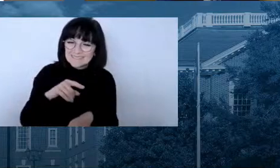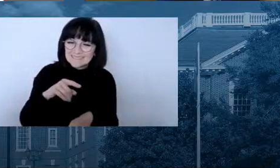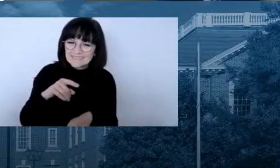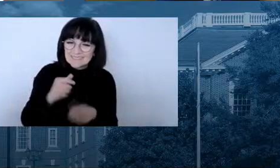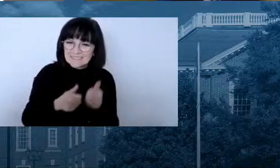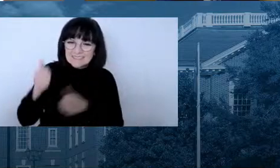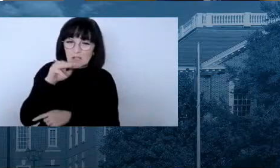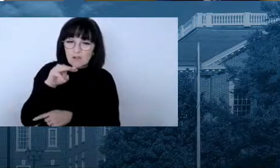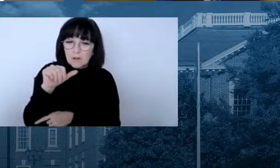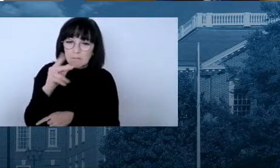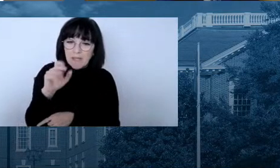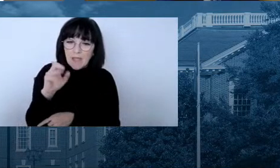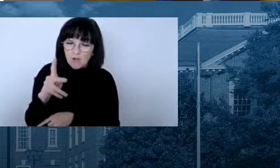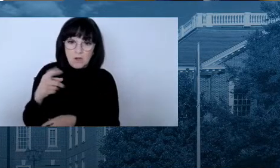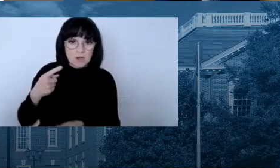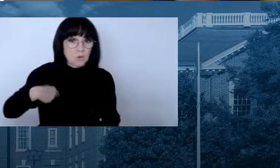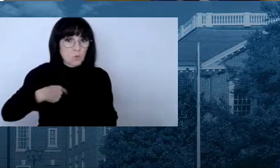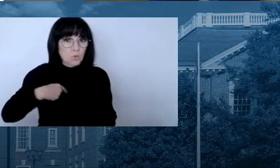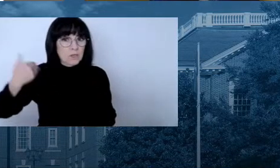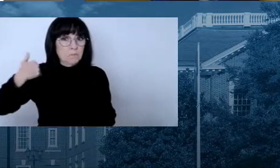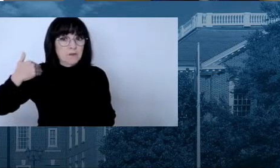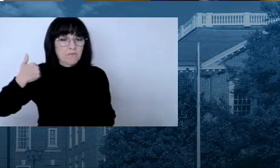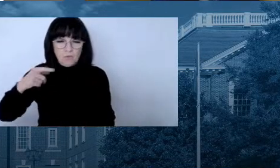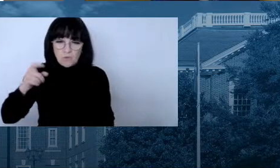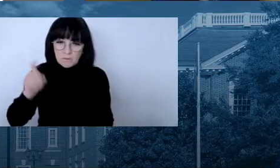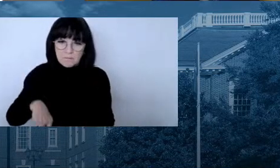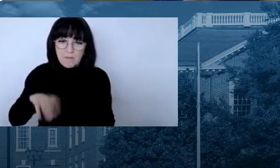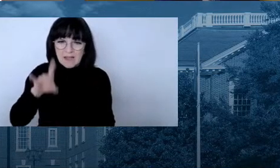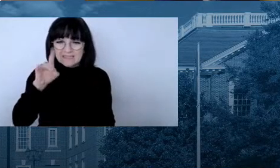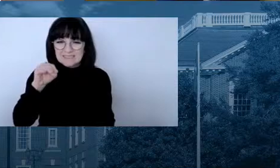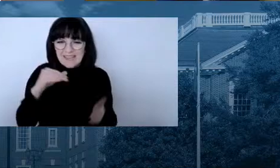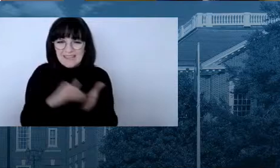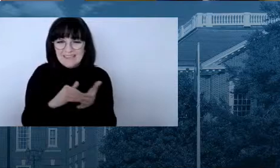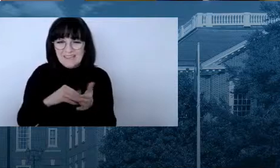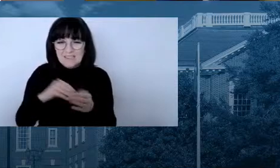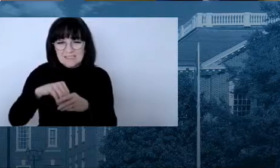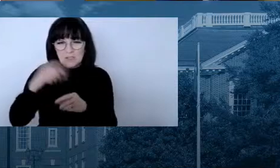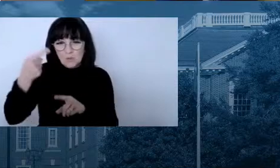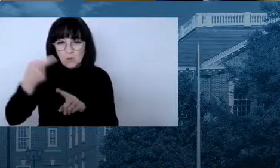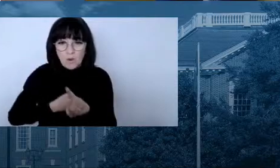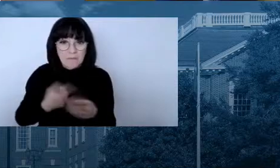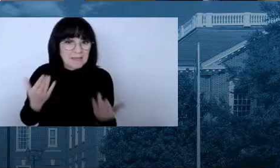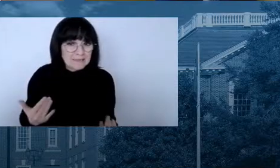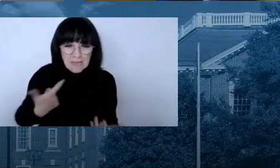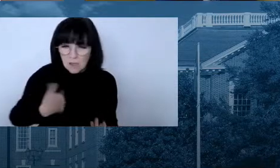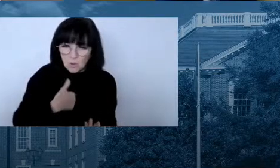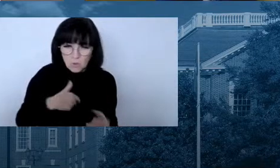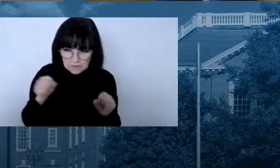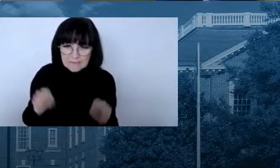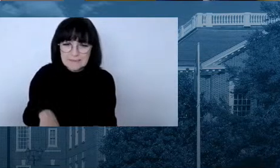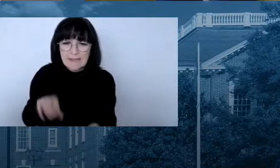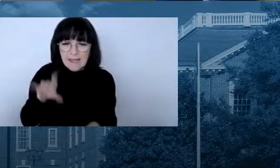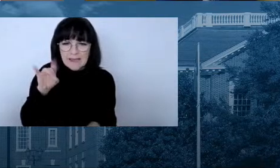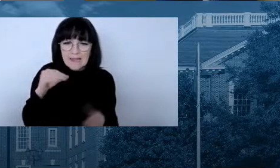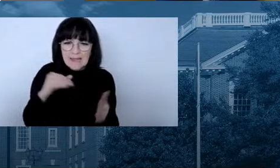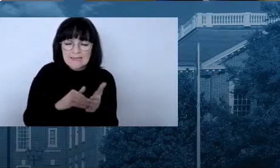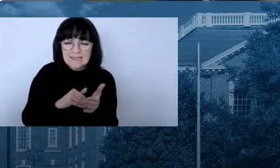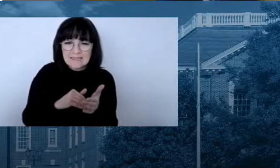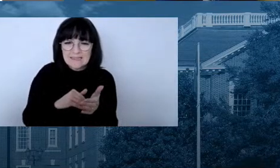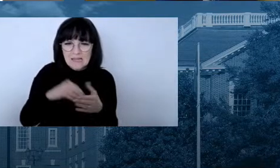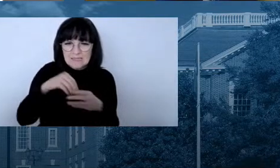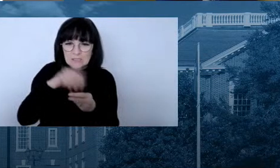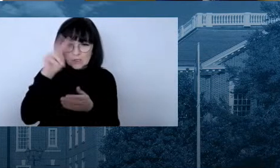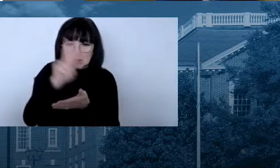month. We can do now 80,000 in about 2 weeks. Do we have those tests? We